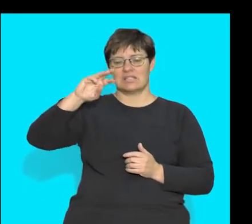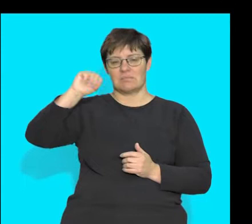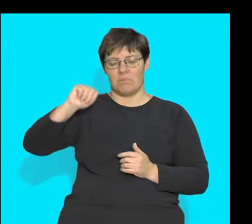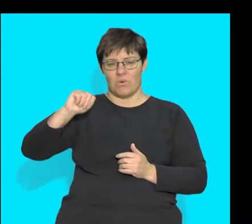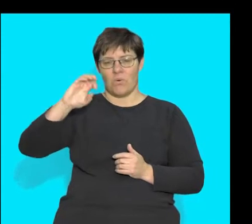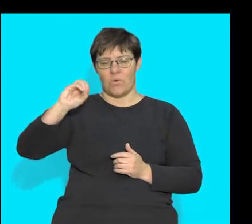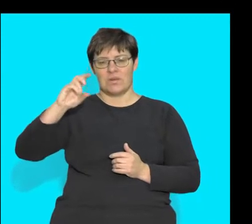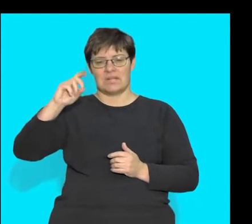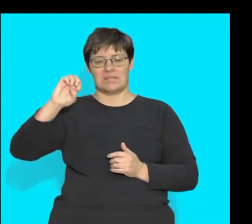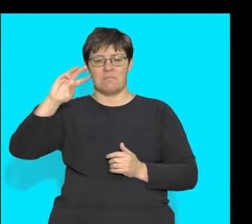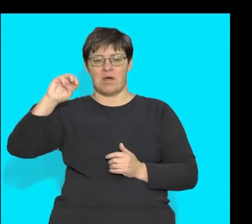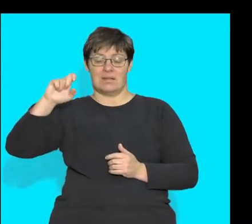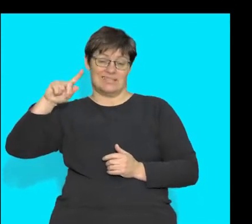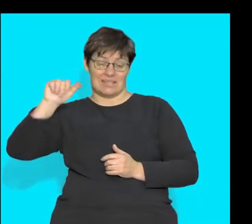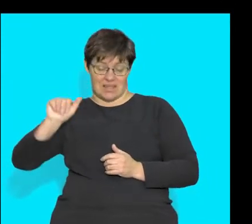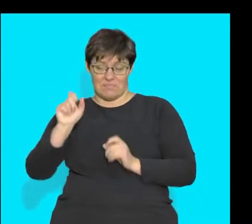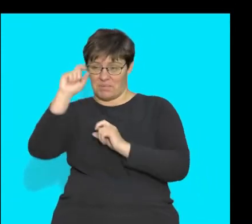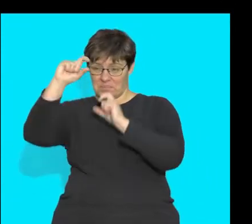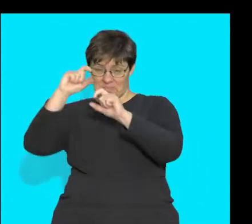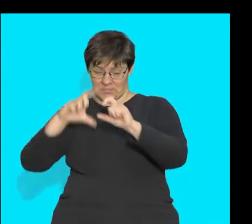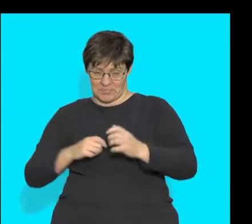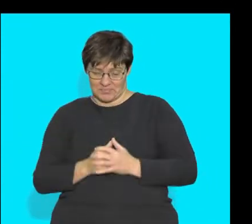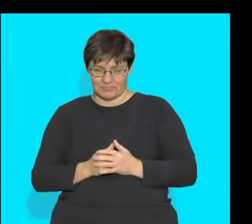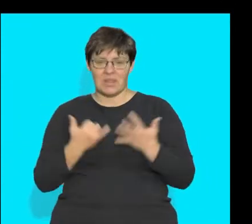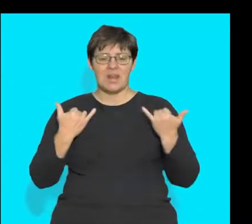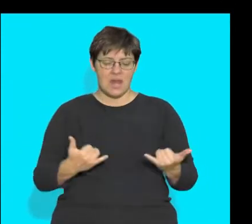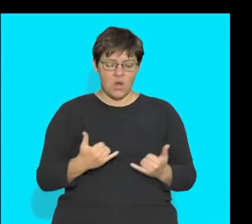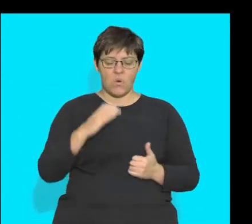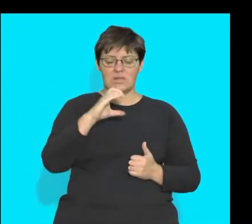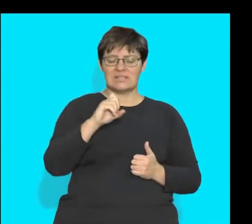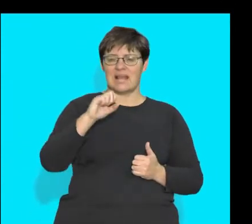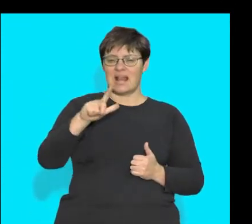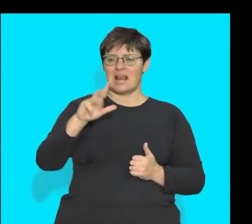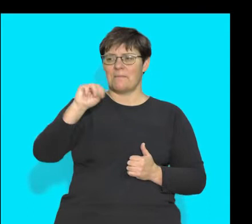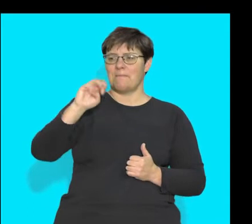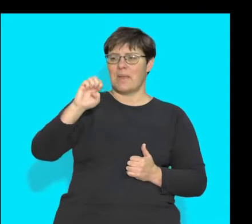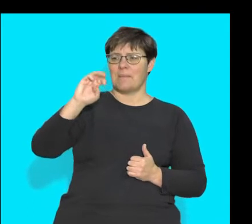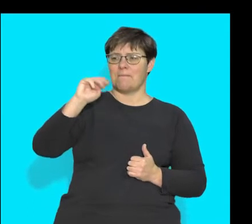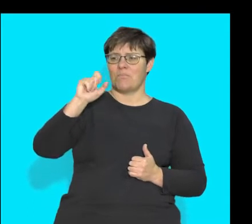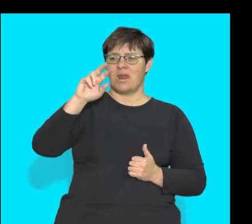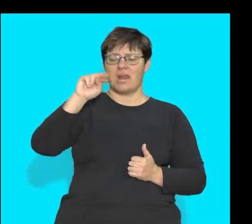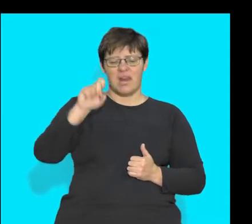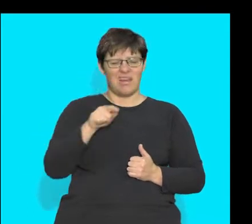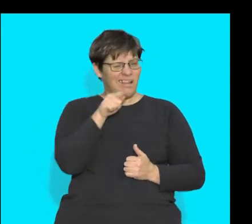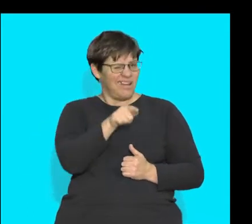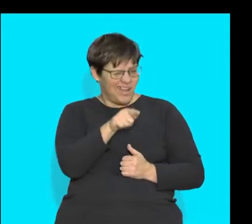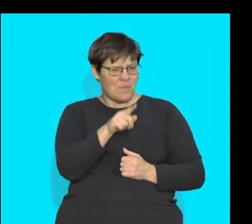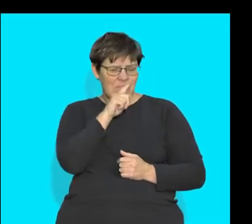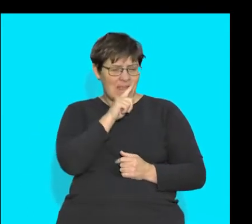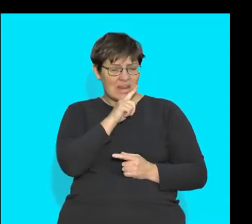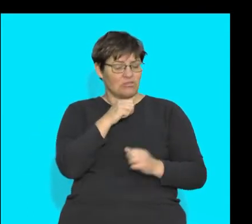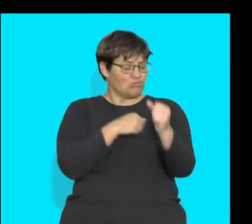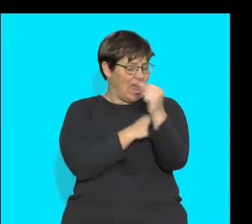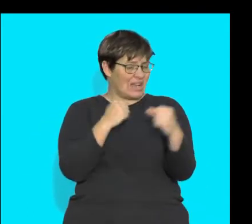Now, when it comes to the cell membrane is quite a complicated, all right,